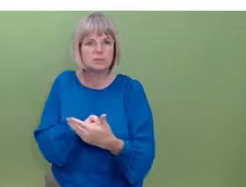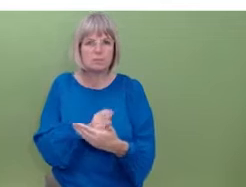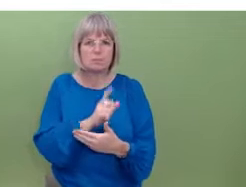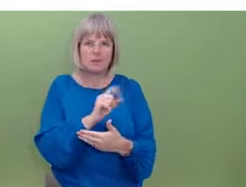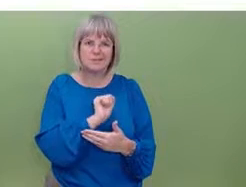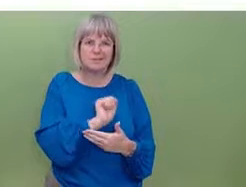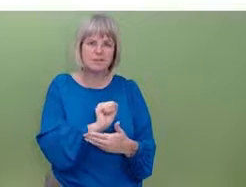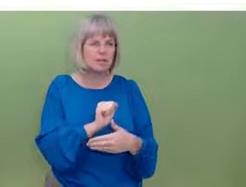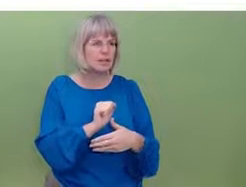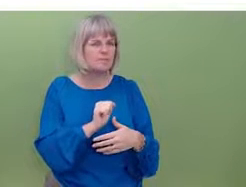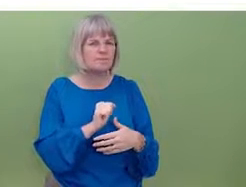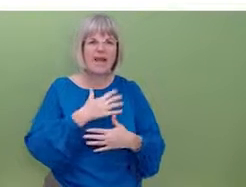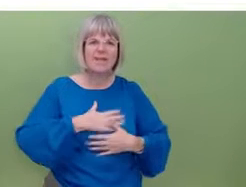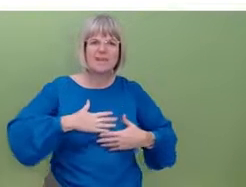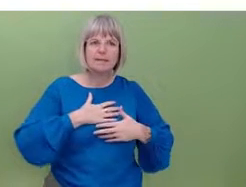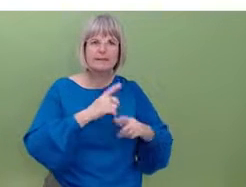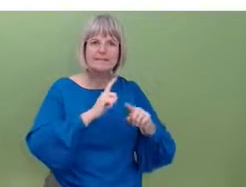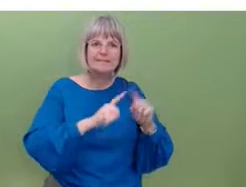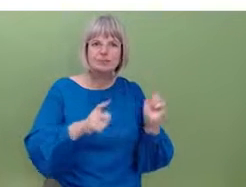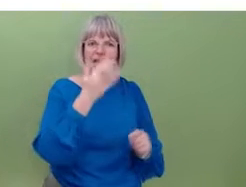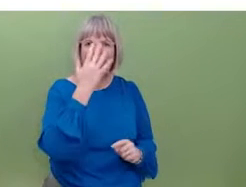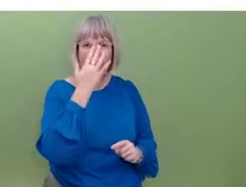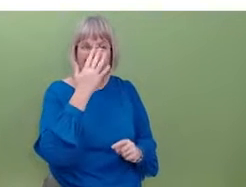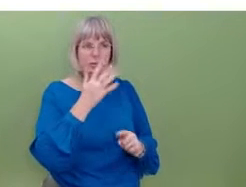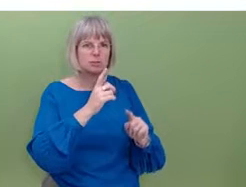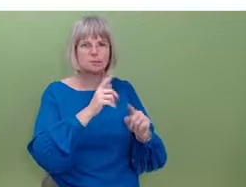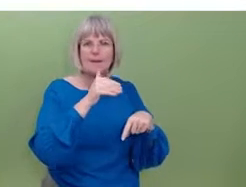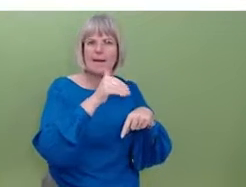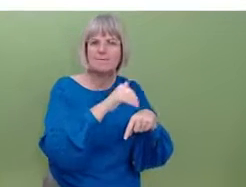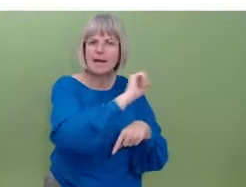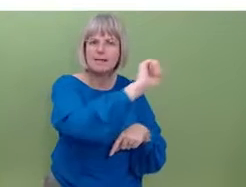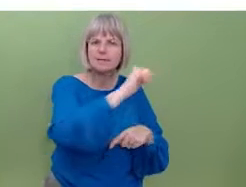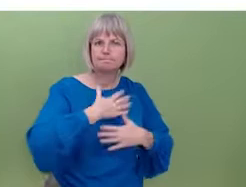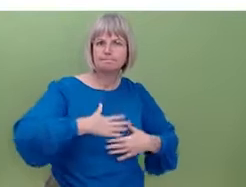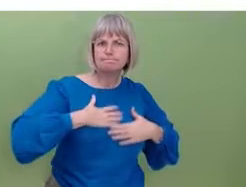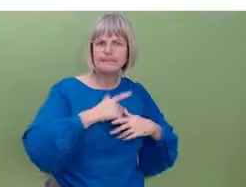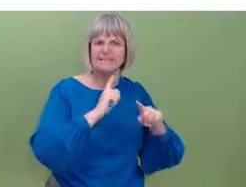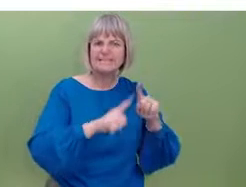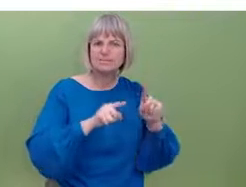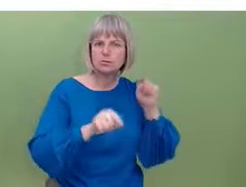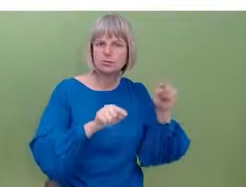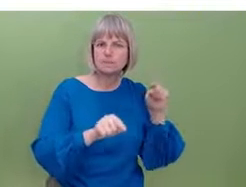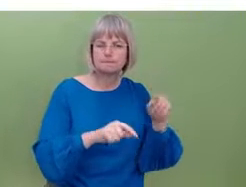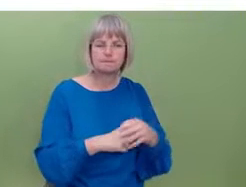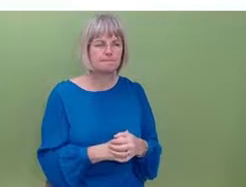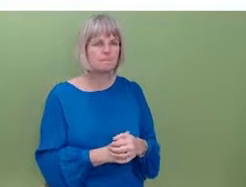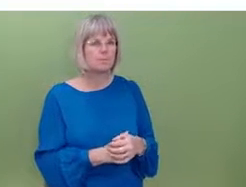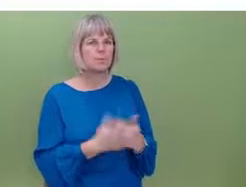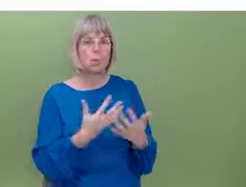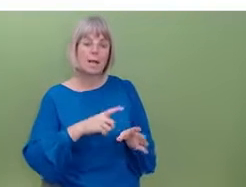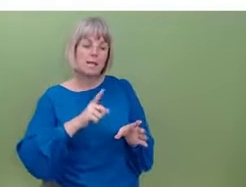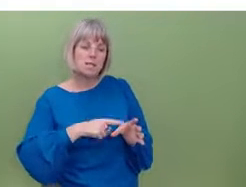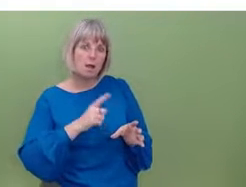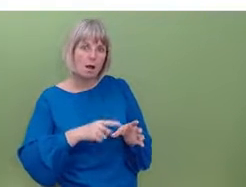age groups differently. So in the younger age groups, attentional